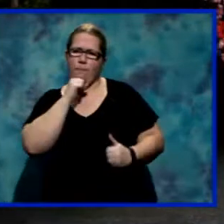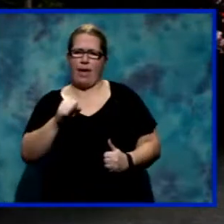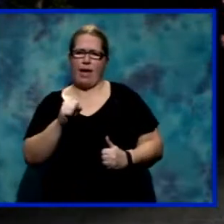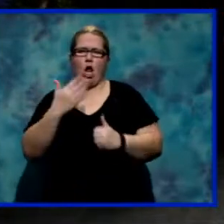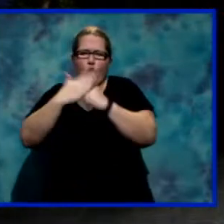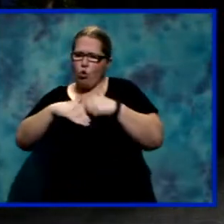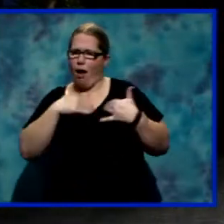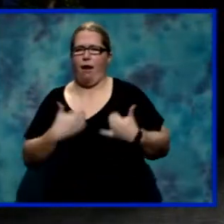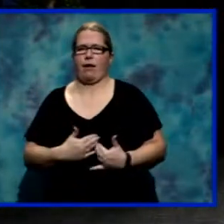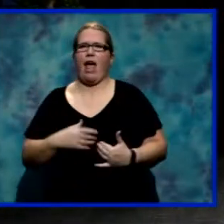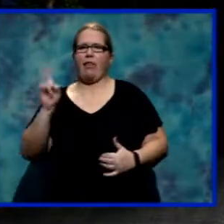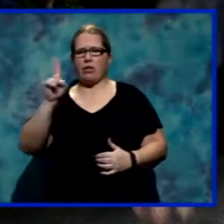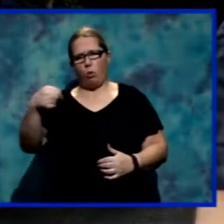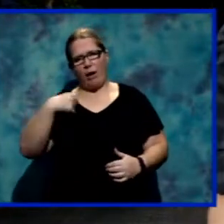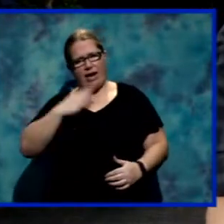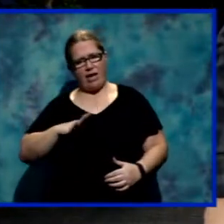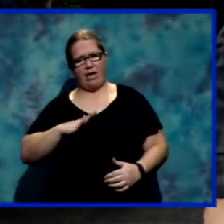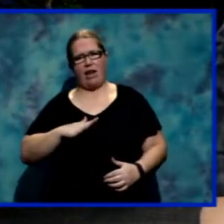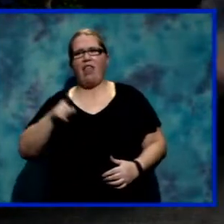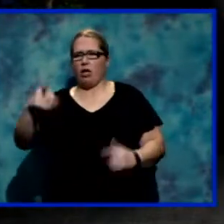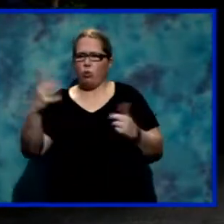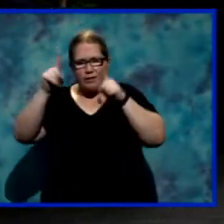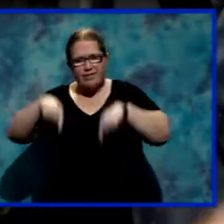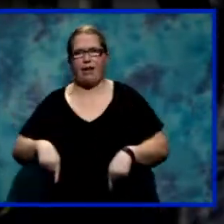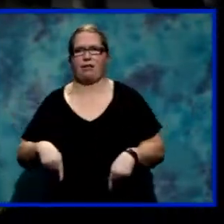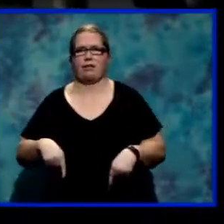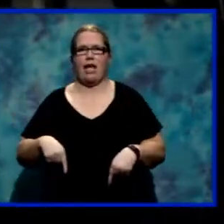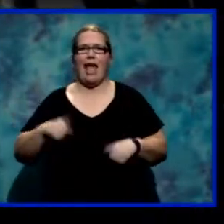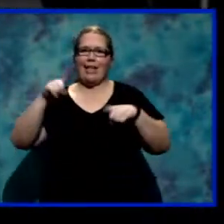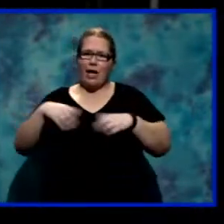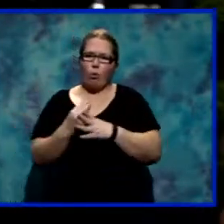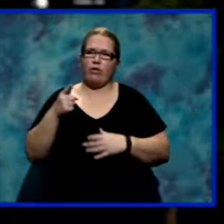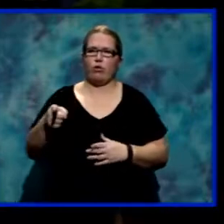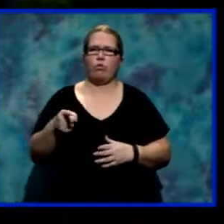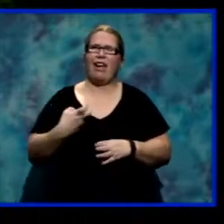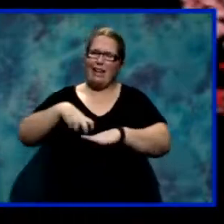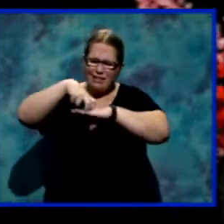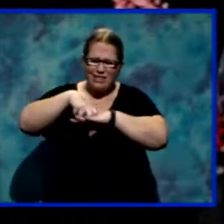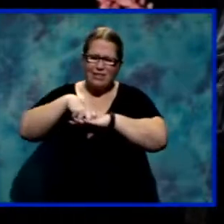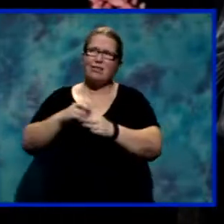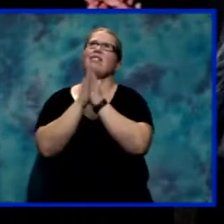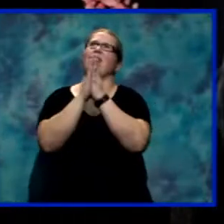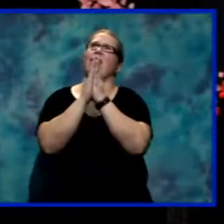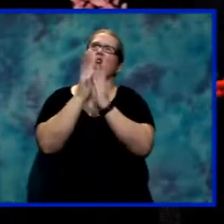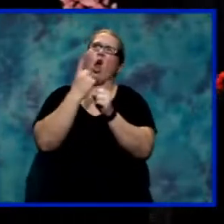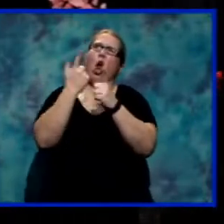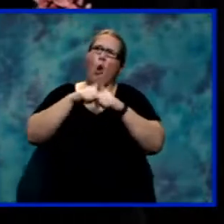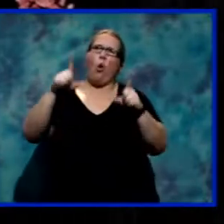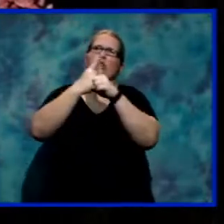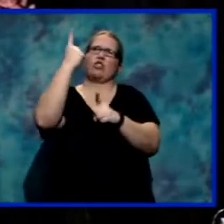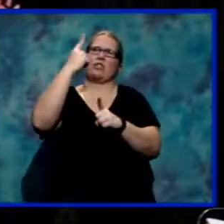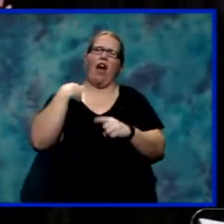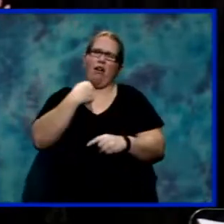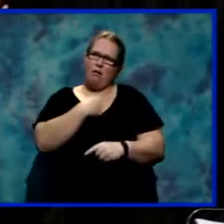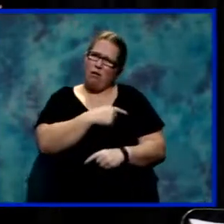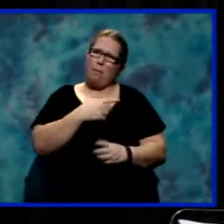need. And that's where it starts. And it starts with you getting on your knees and saying, Lord Jesus, I repent of my